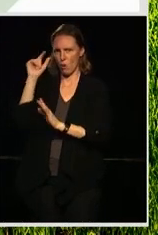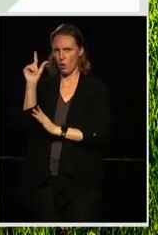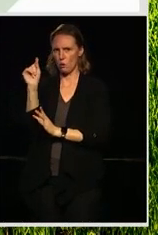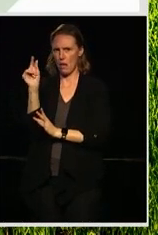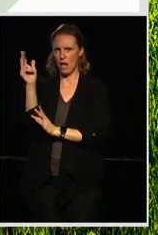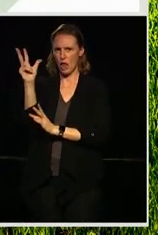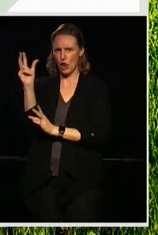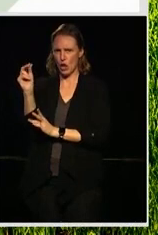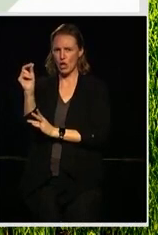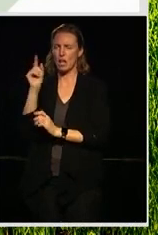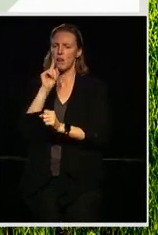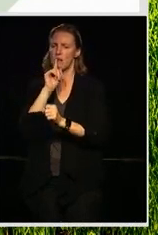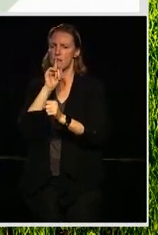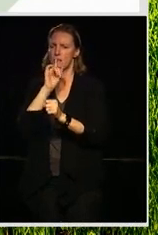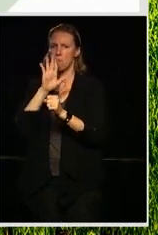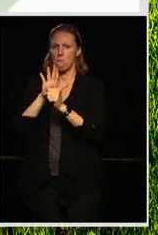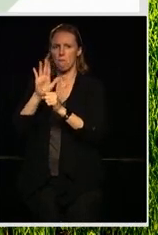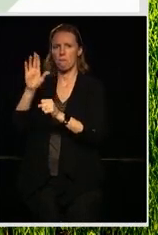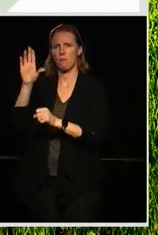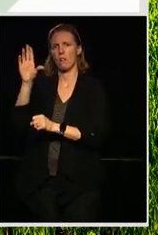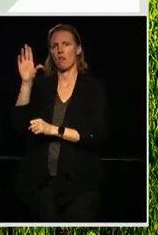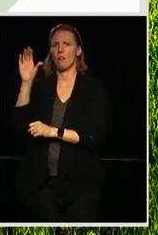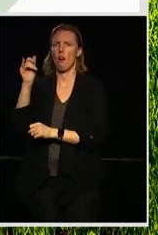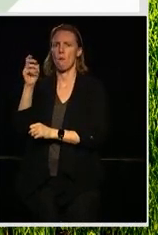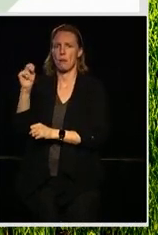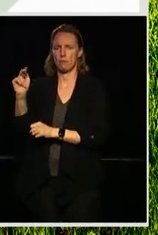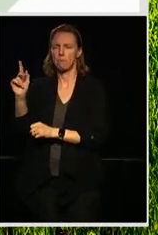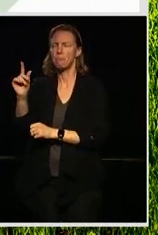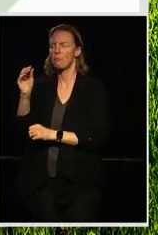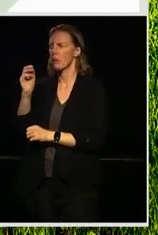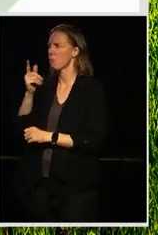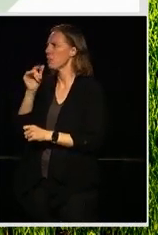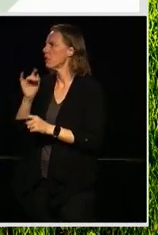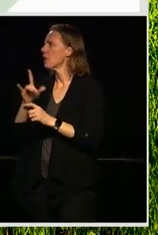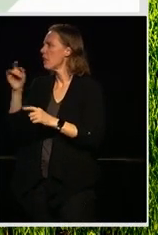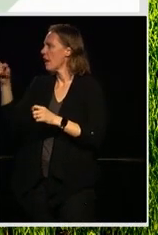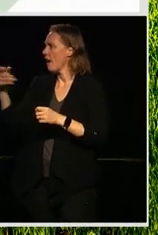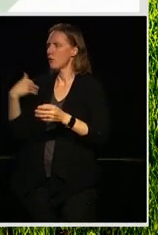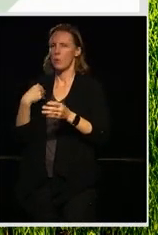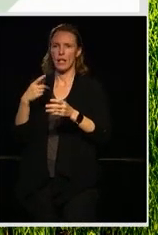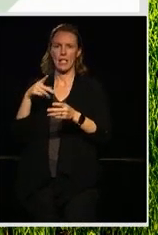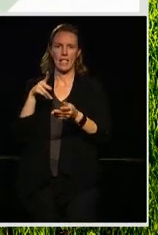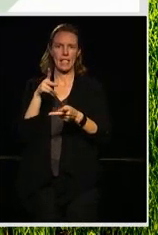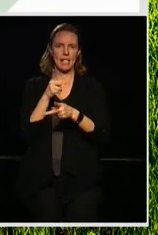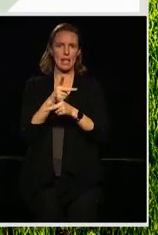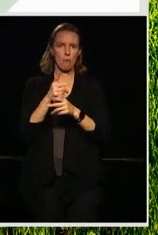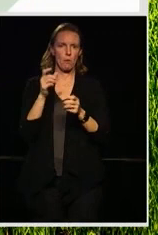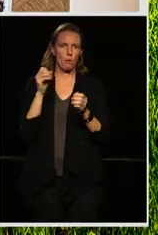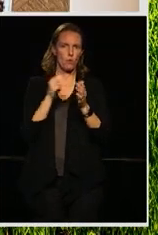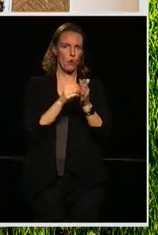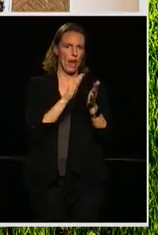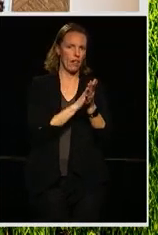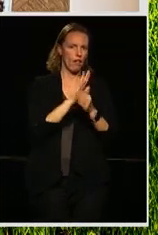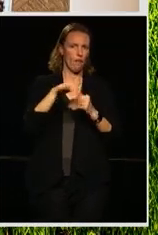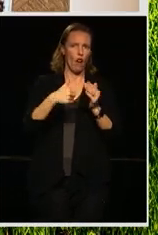And the federal government has an executive order that they must keep track of all USDA BioPreferred products.